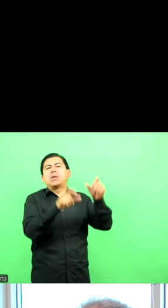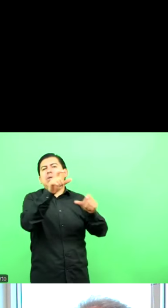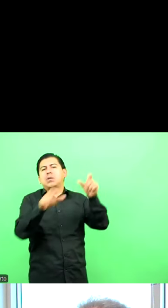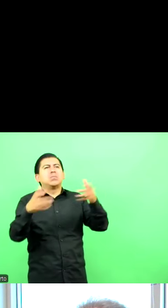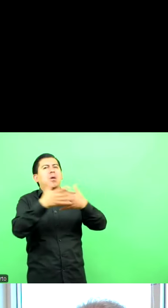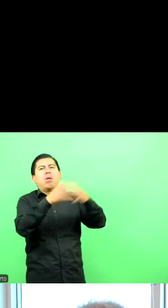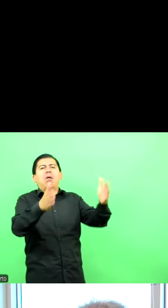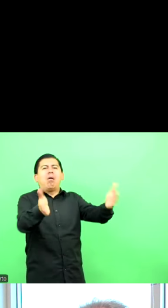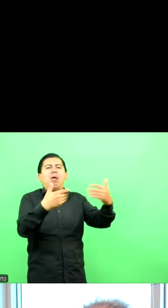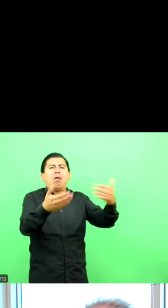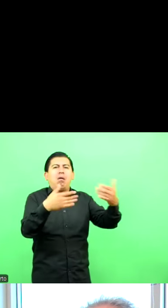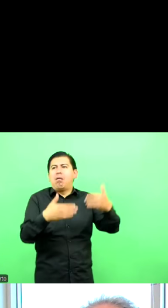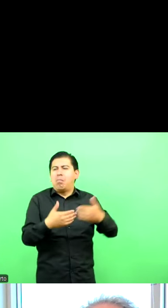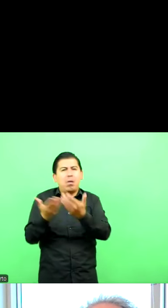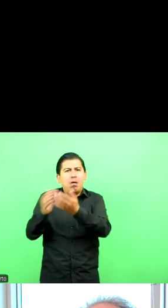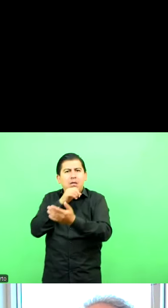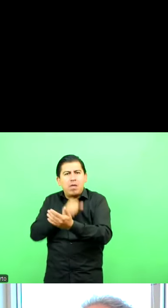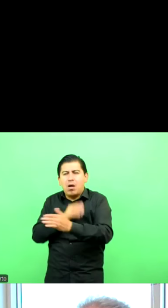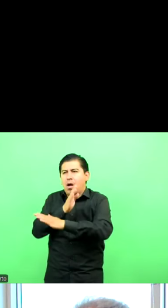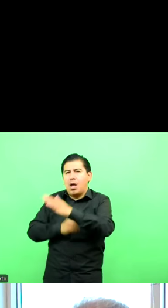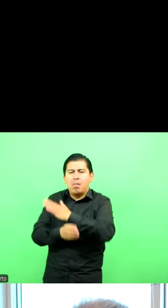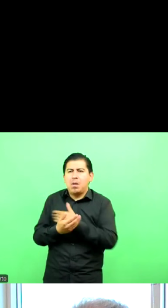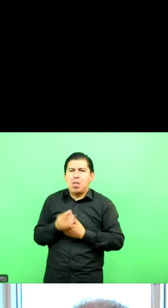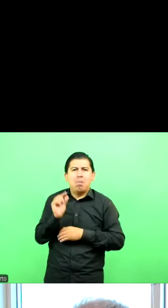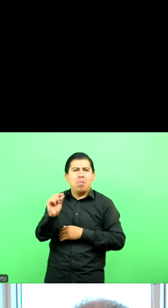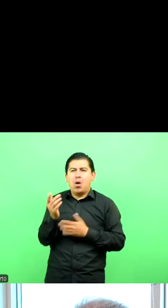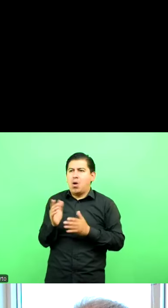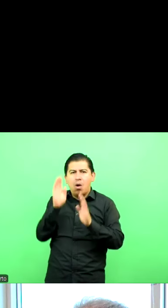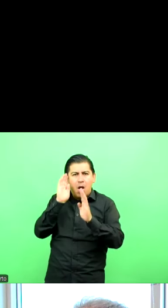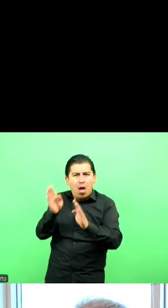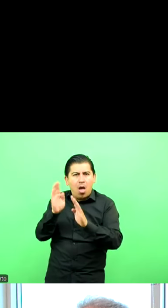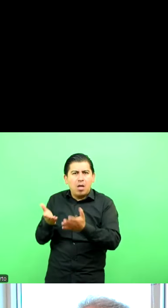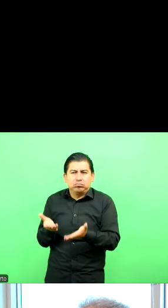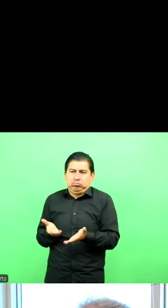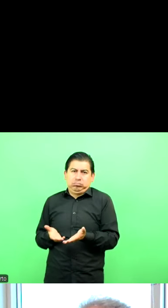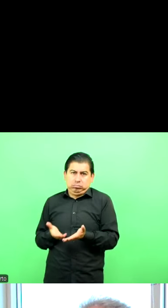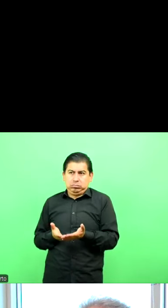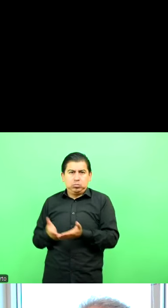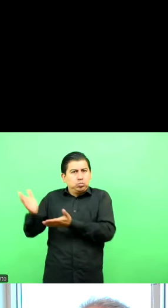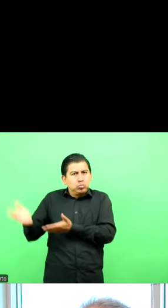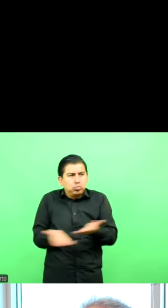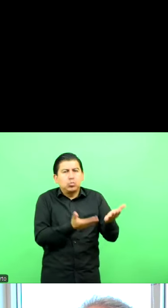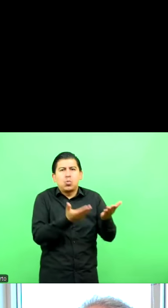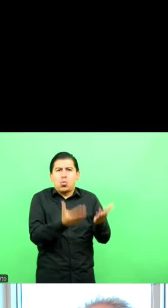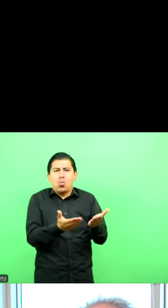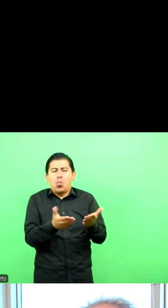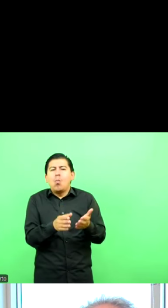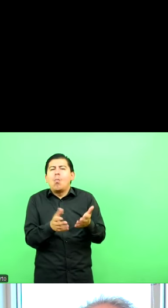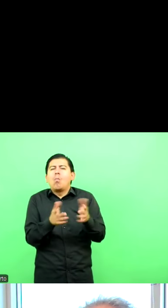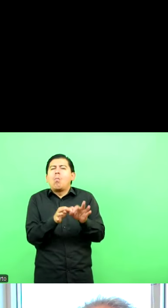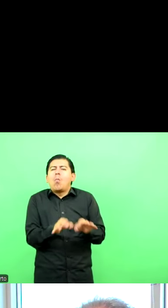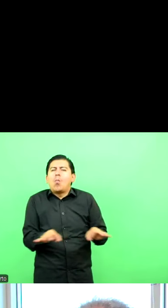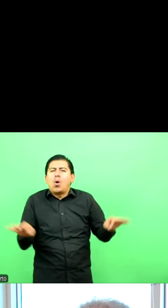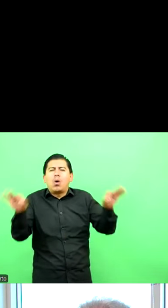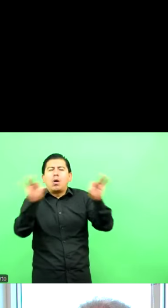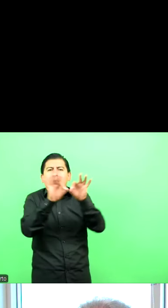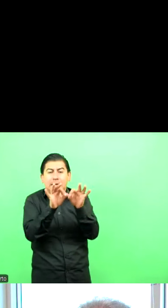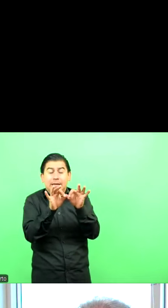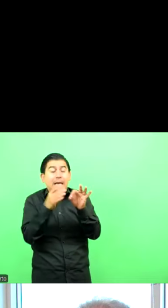the hospital resilience, we used 4 questions. To me, I think it's very useful to see how we look at the